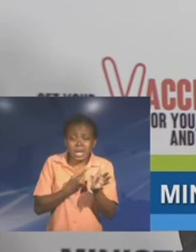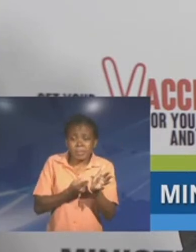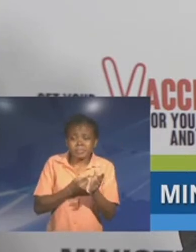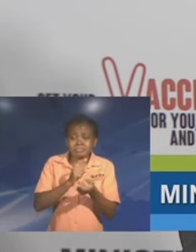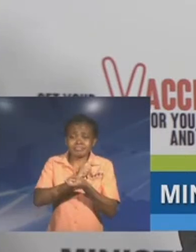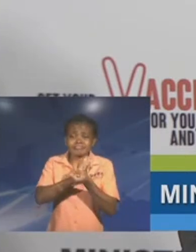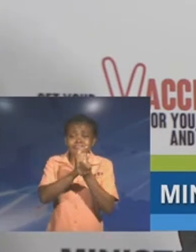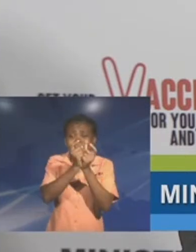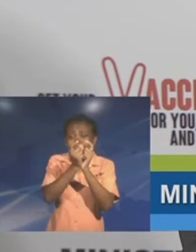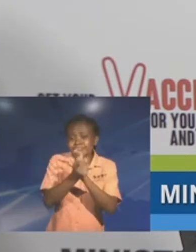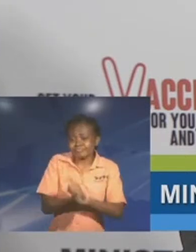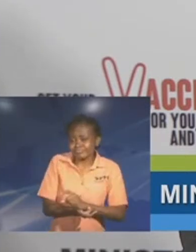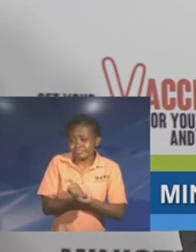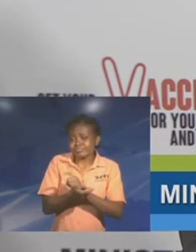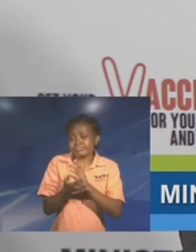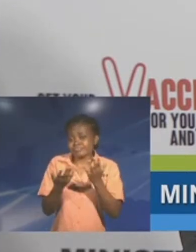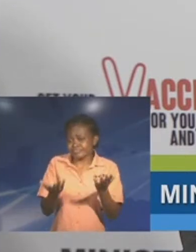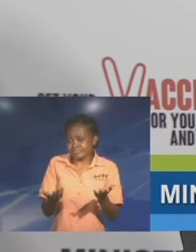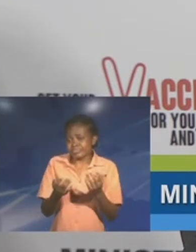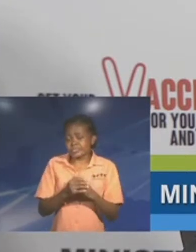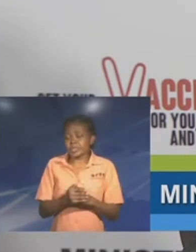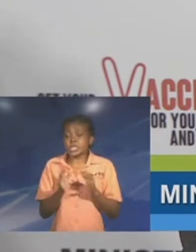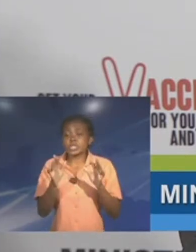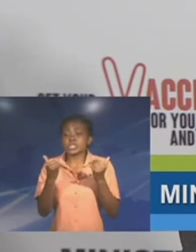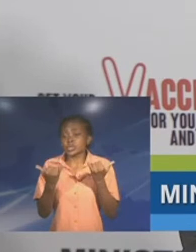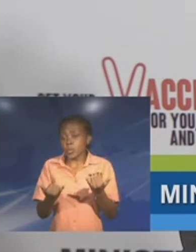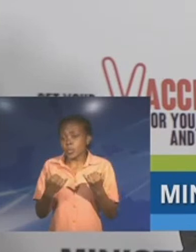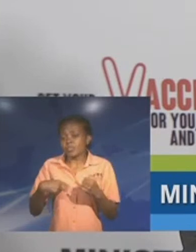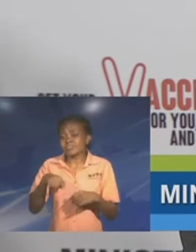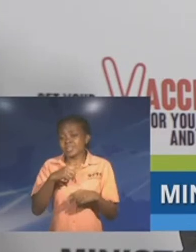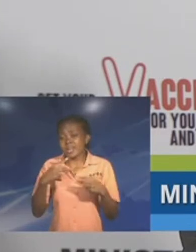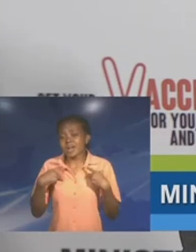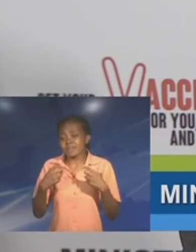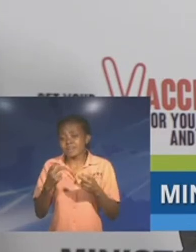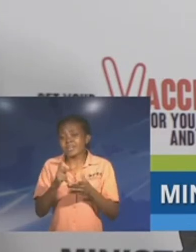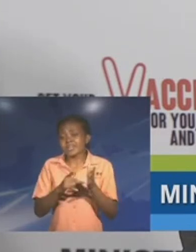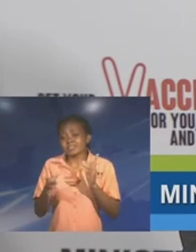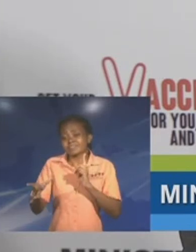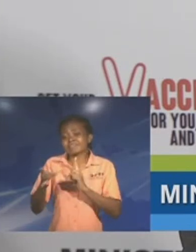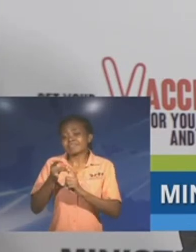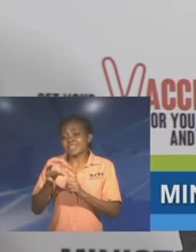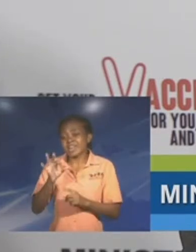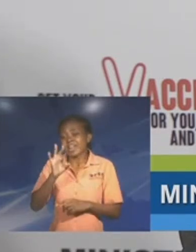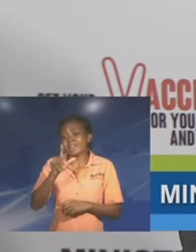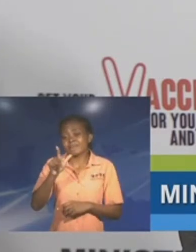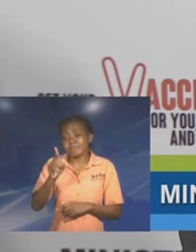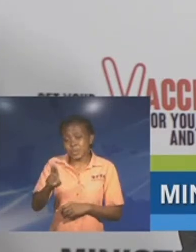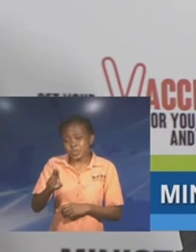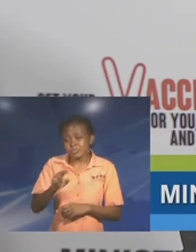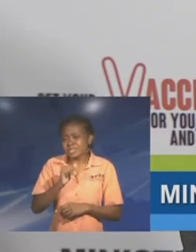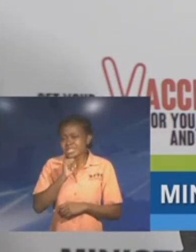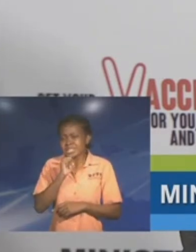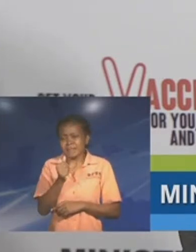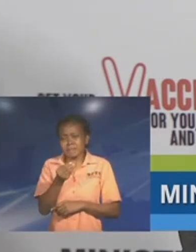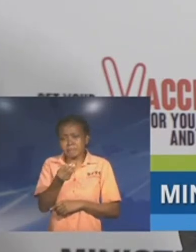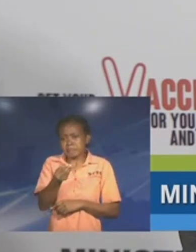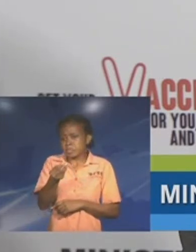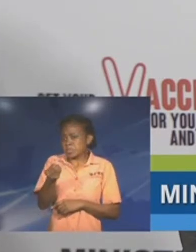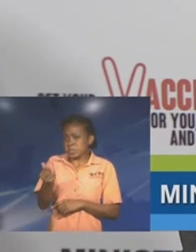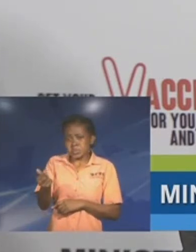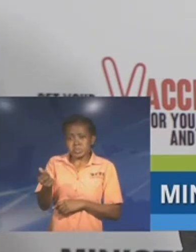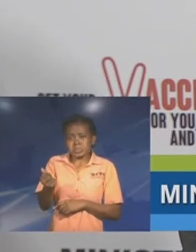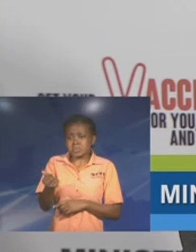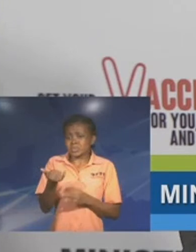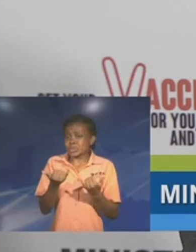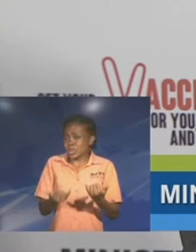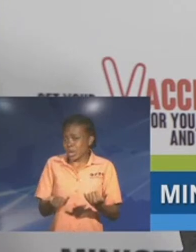what was normal. So we are picking up some influenza illnesses, not a large number in terms of number. I think we